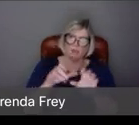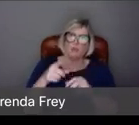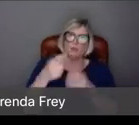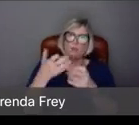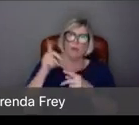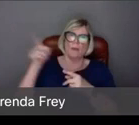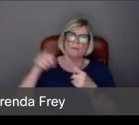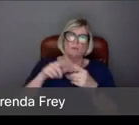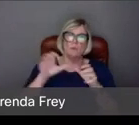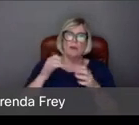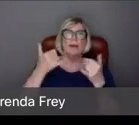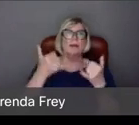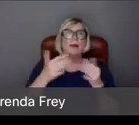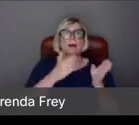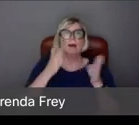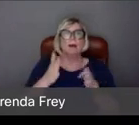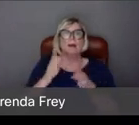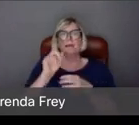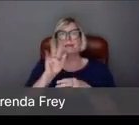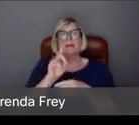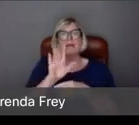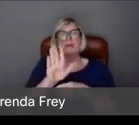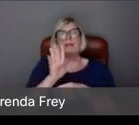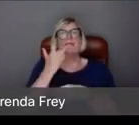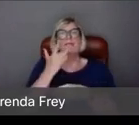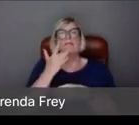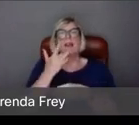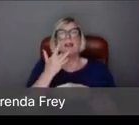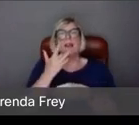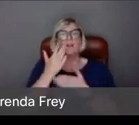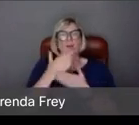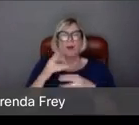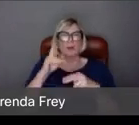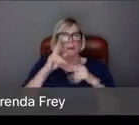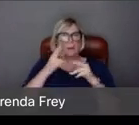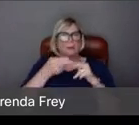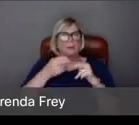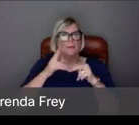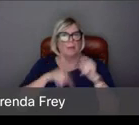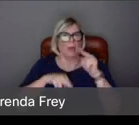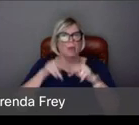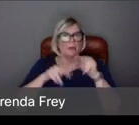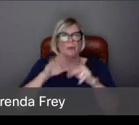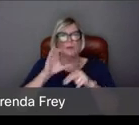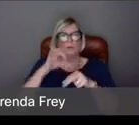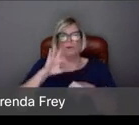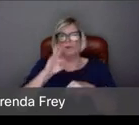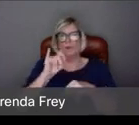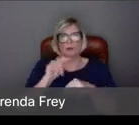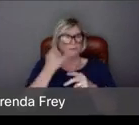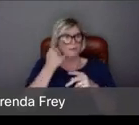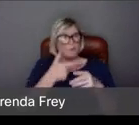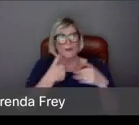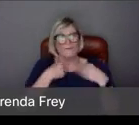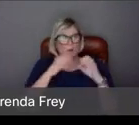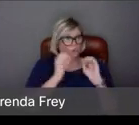All right, we're up to David's favorite part. I know it. We're up to building credit. So, so having no credit on